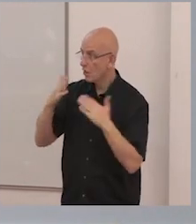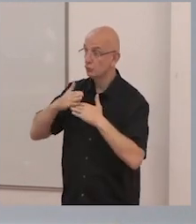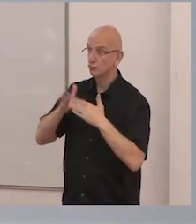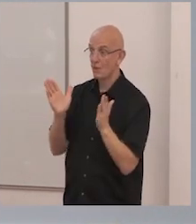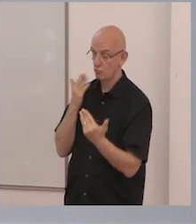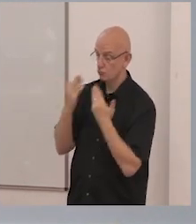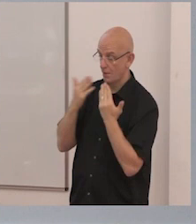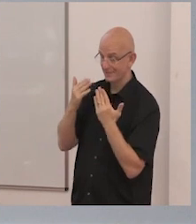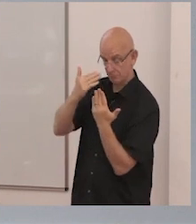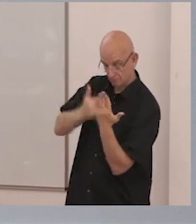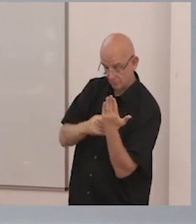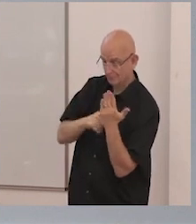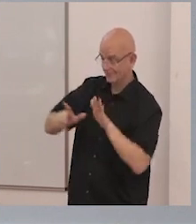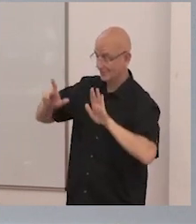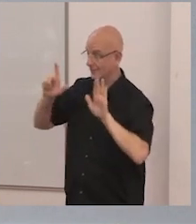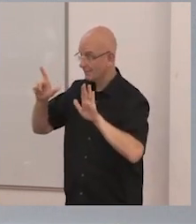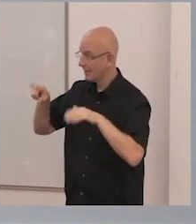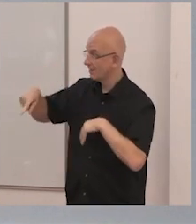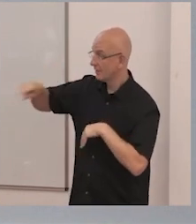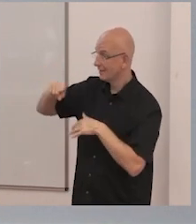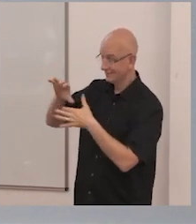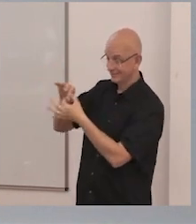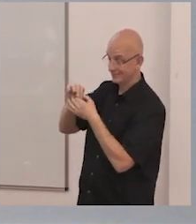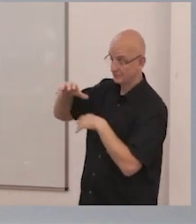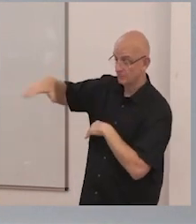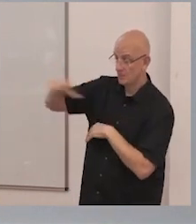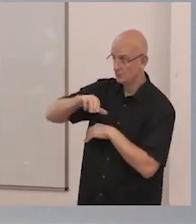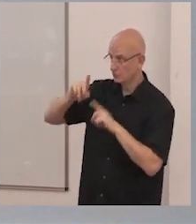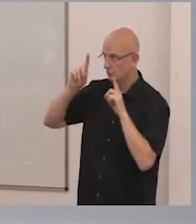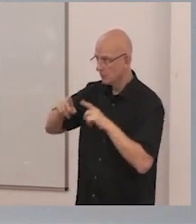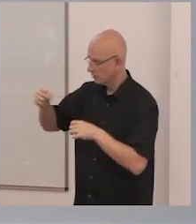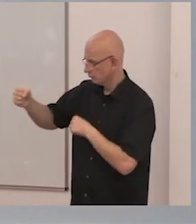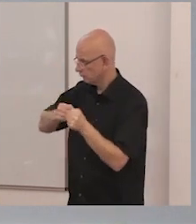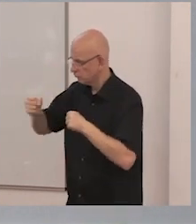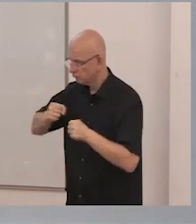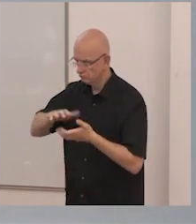representative organisations for children and young people with disability.